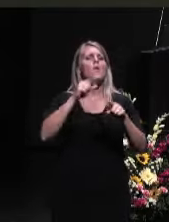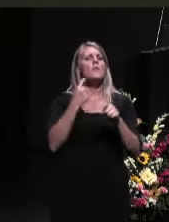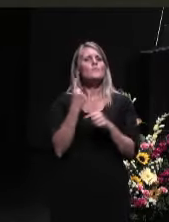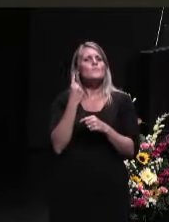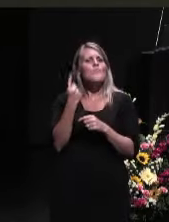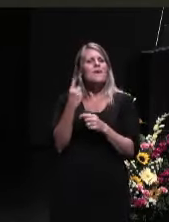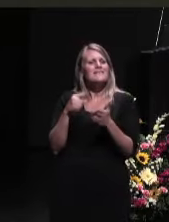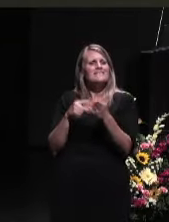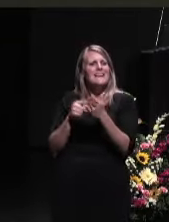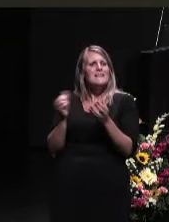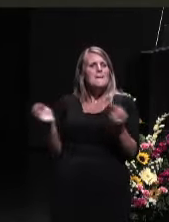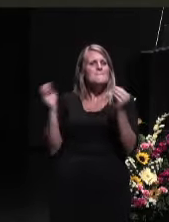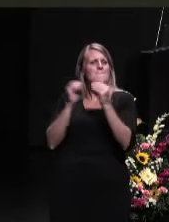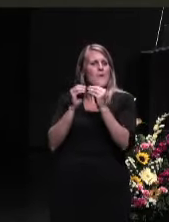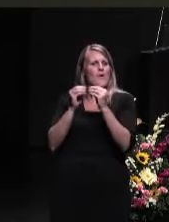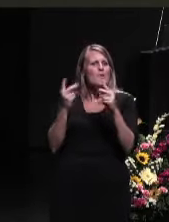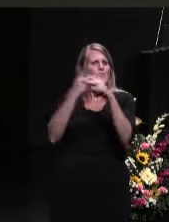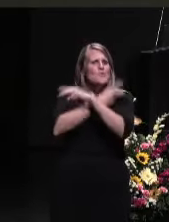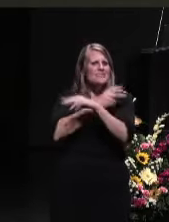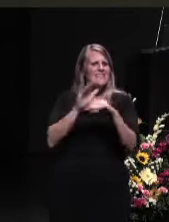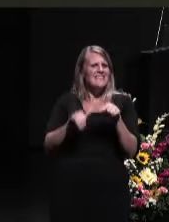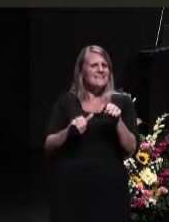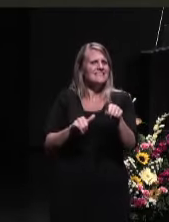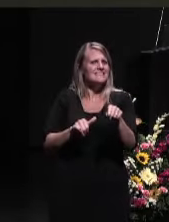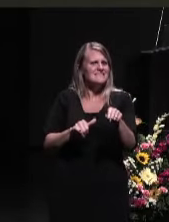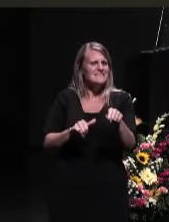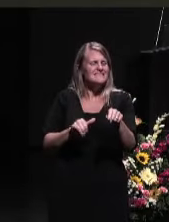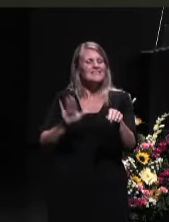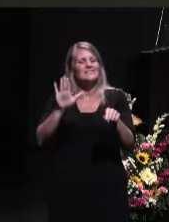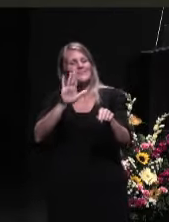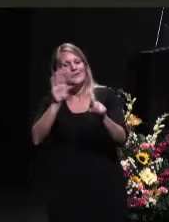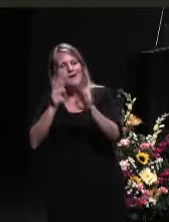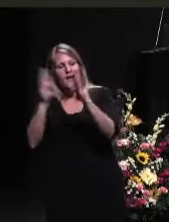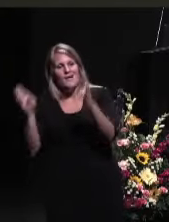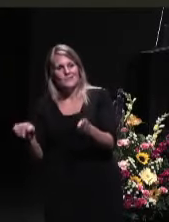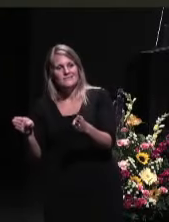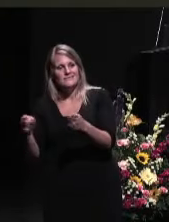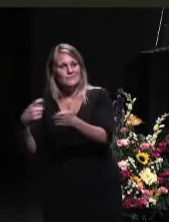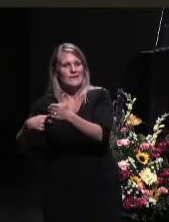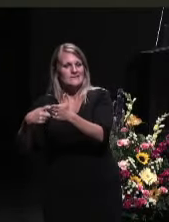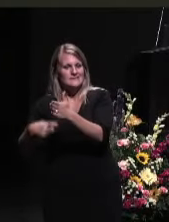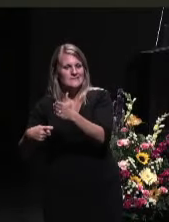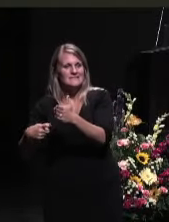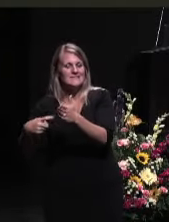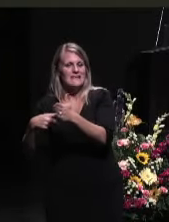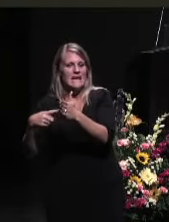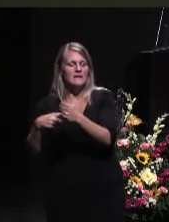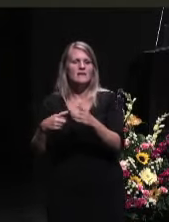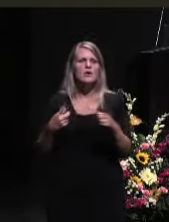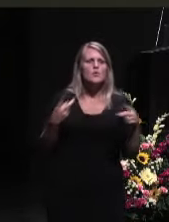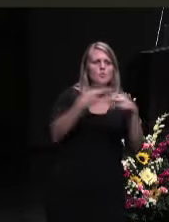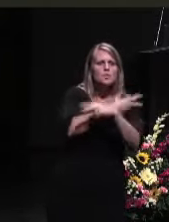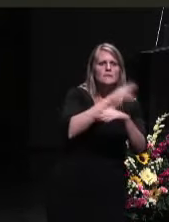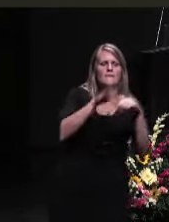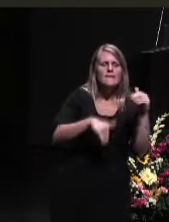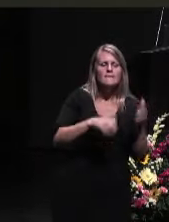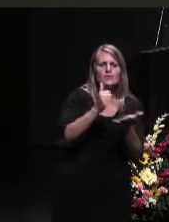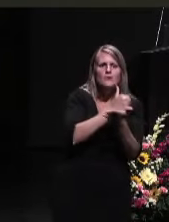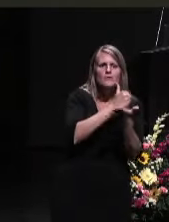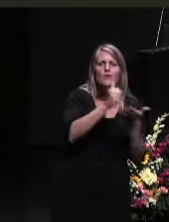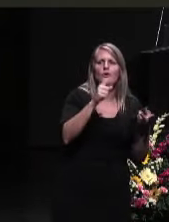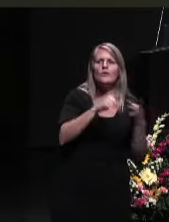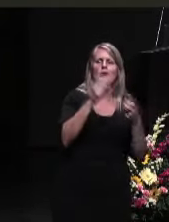of the total debt load in this country, and that's your mortgage debt. We're higher than credit card debt, we're higher than auto loan debt, a number